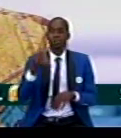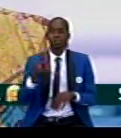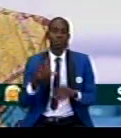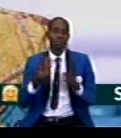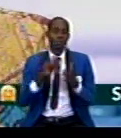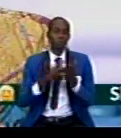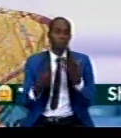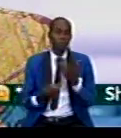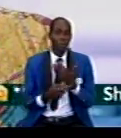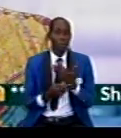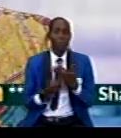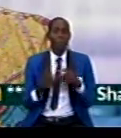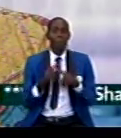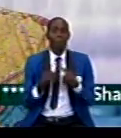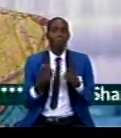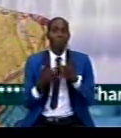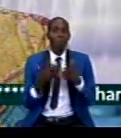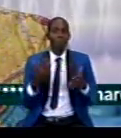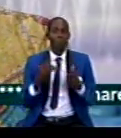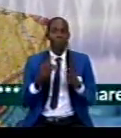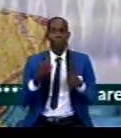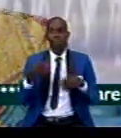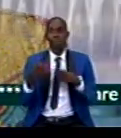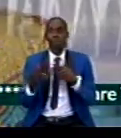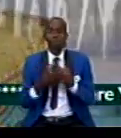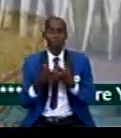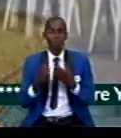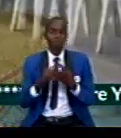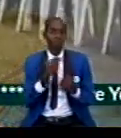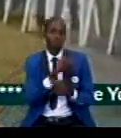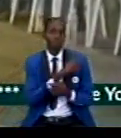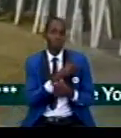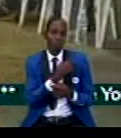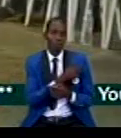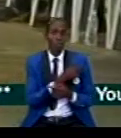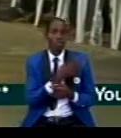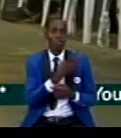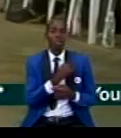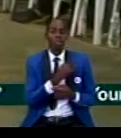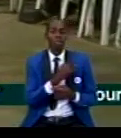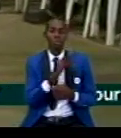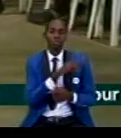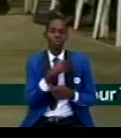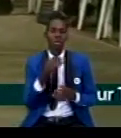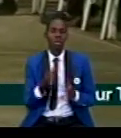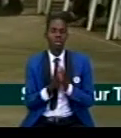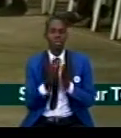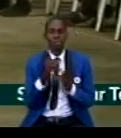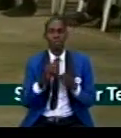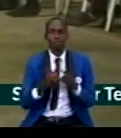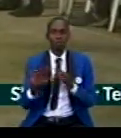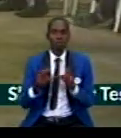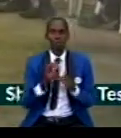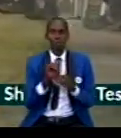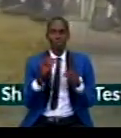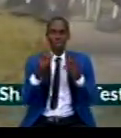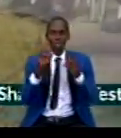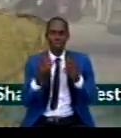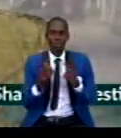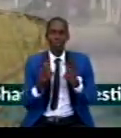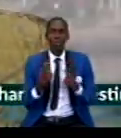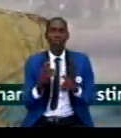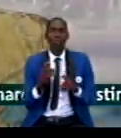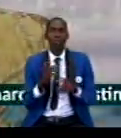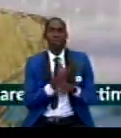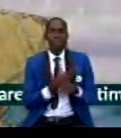the hospital and they said I should do a test for him. They did a test and wrote drug for me. Brethren, lo and behold, when I went home, how